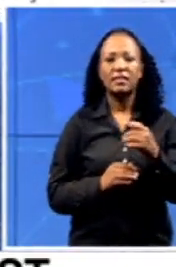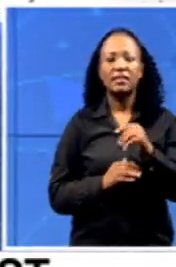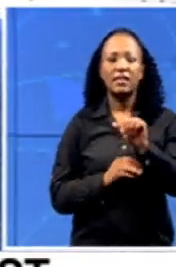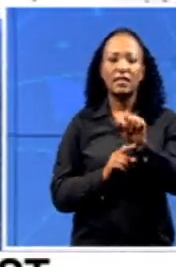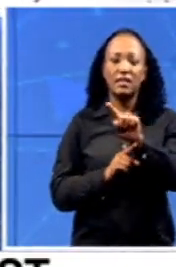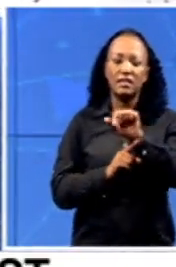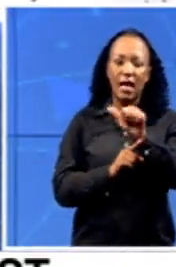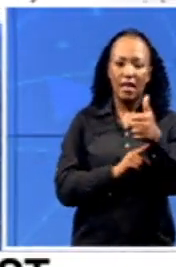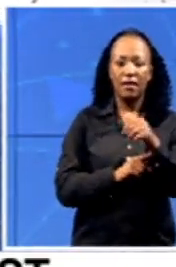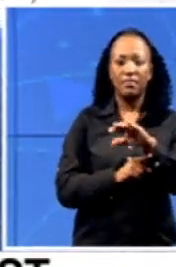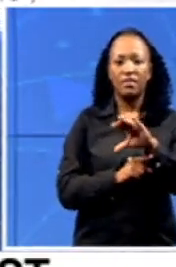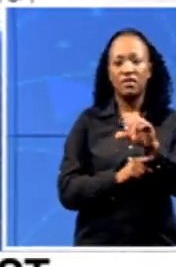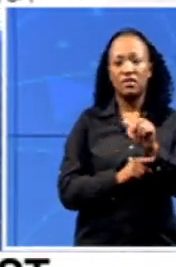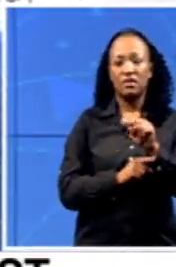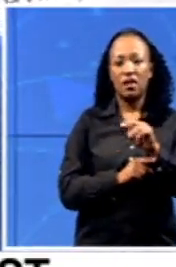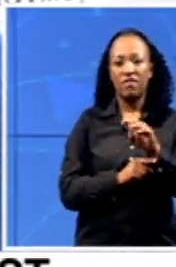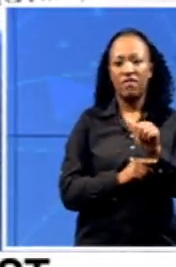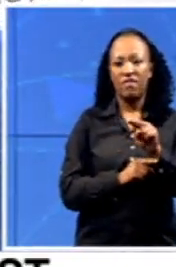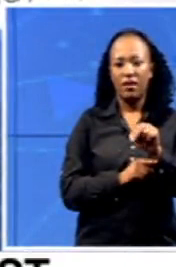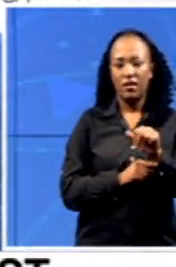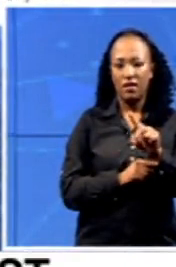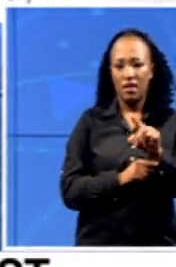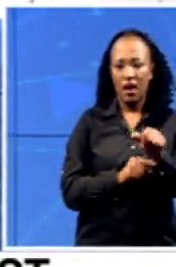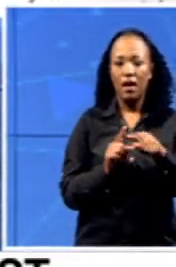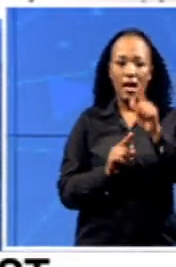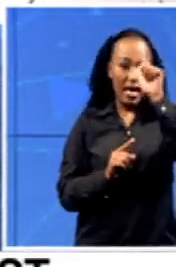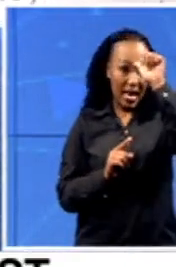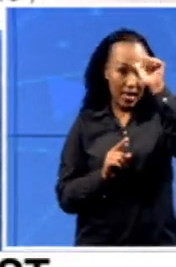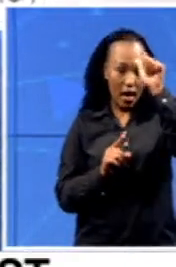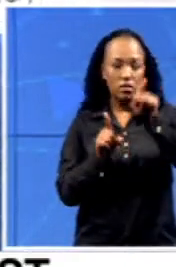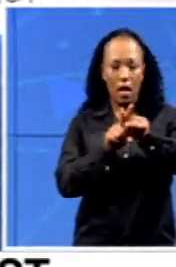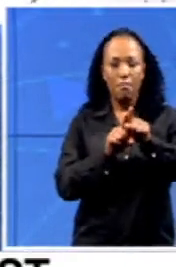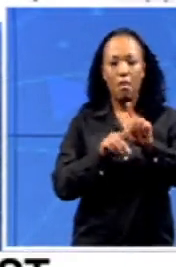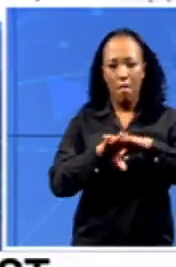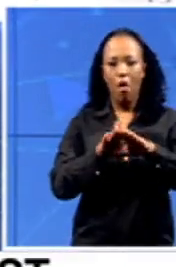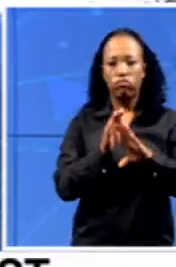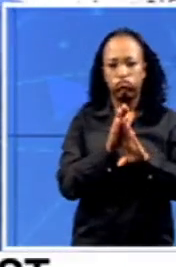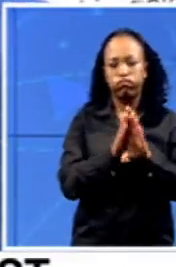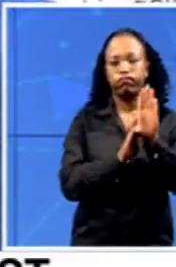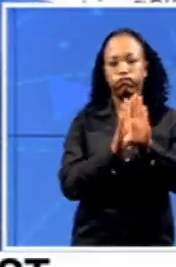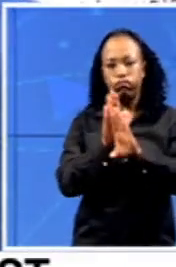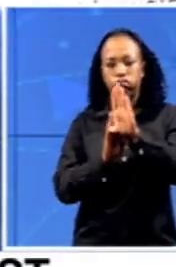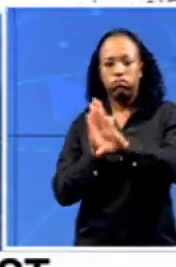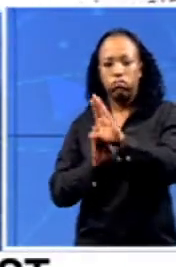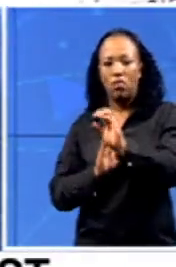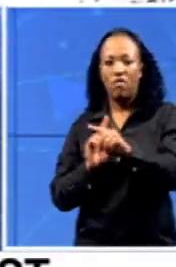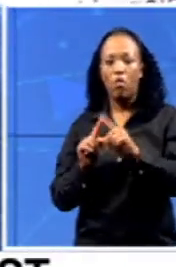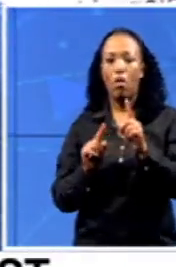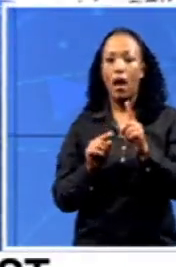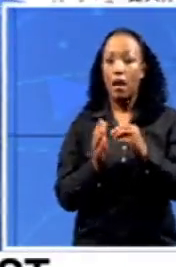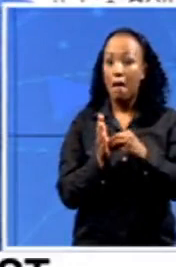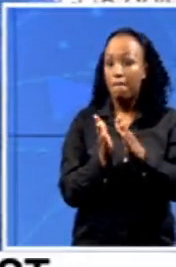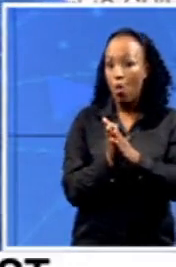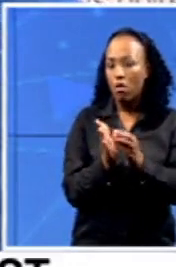market, and our Indian market. Not to the numbers that we used to see in the past, but there are definitely inquiries and positive inquiries coming through that's leading to